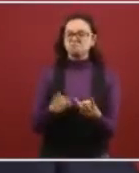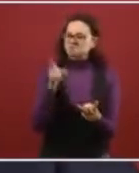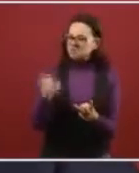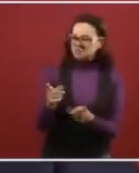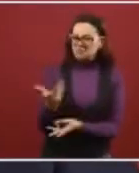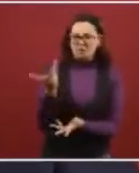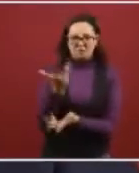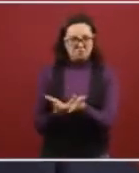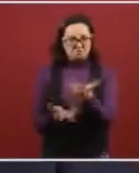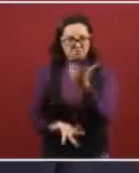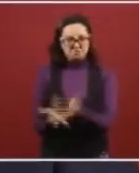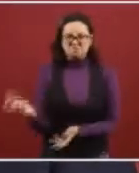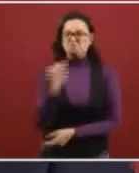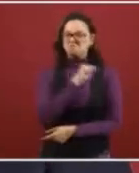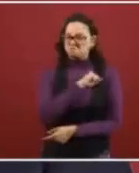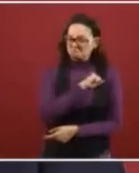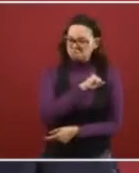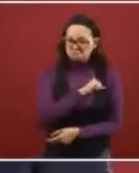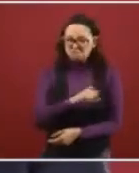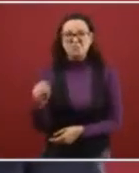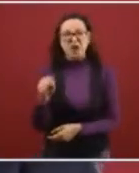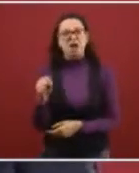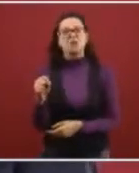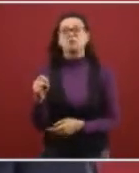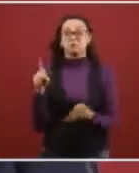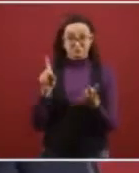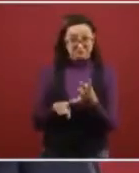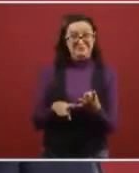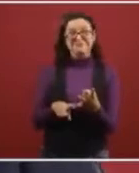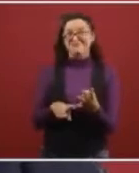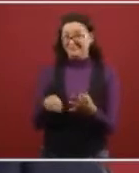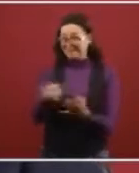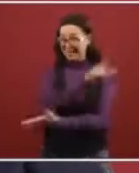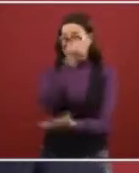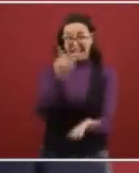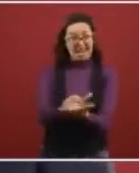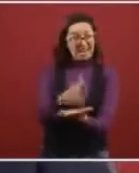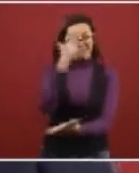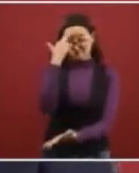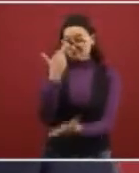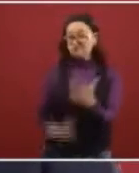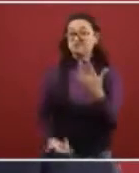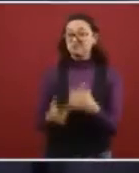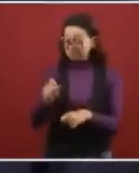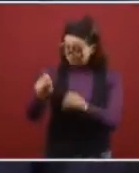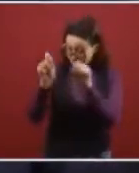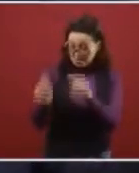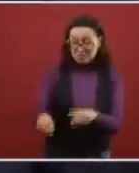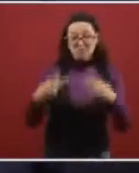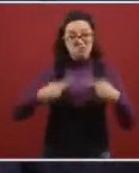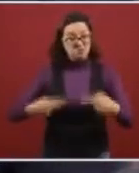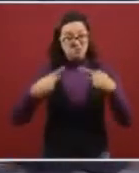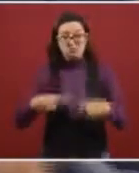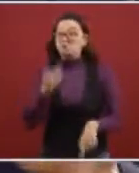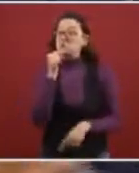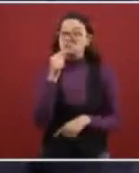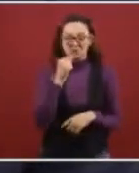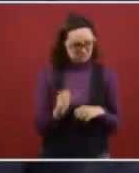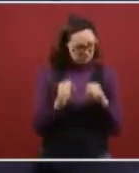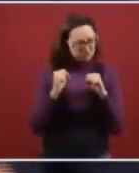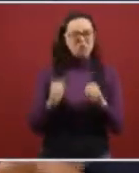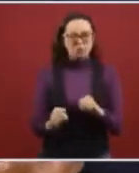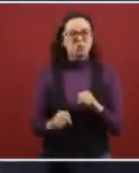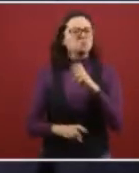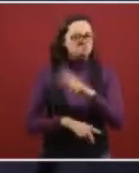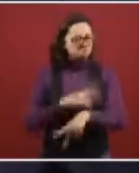deslealtad, acts of unloyalty, de disloyalty, delinquency, de los servidores públicos, from todo public esto. Servants, all